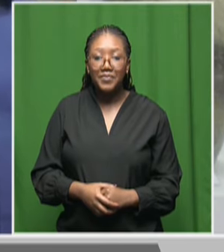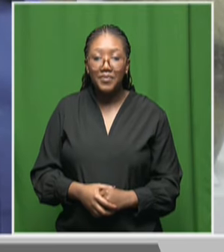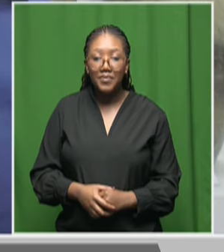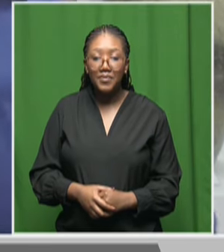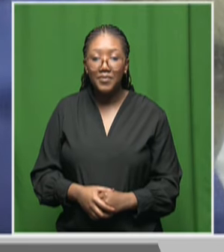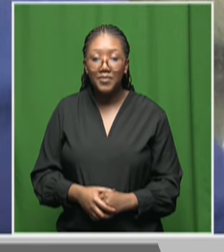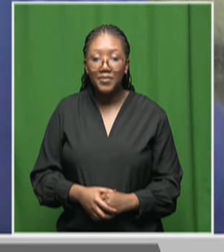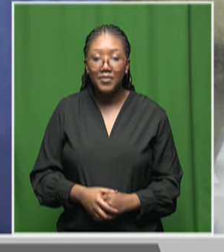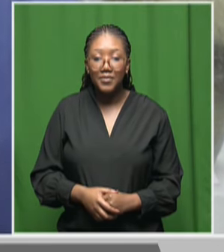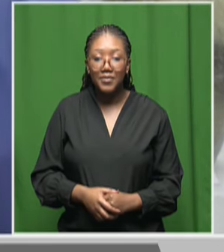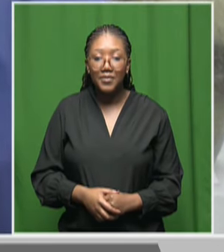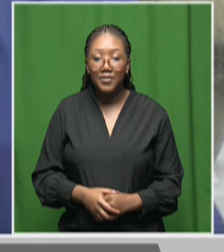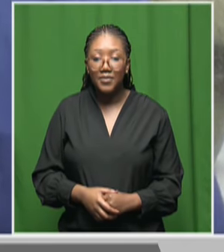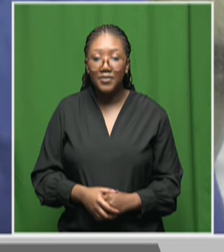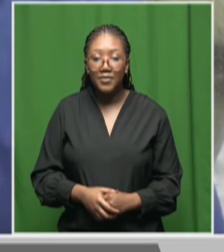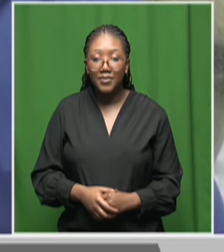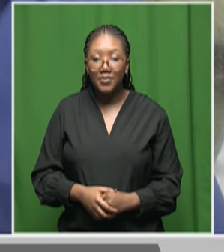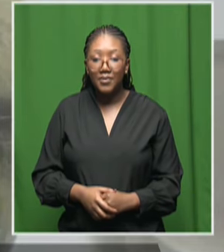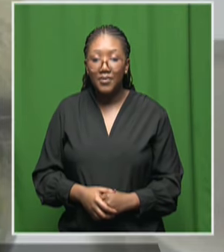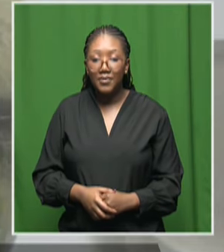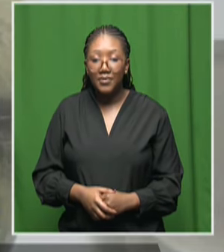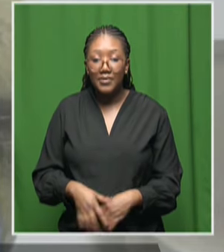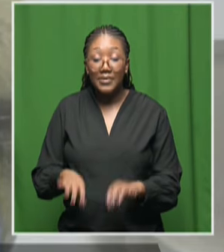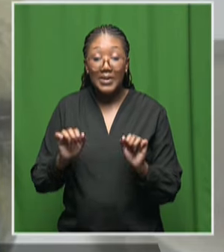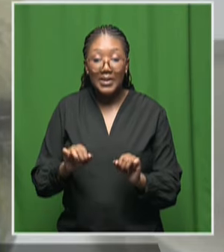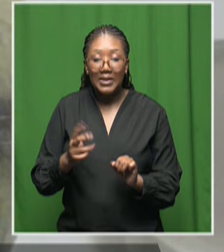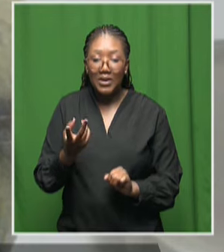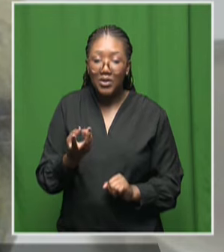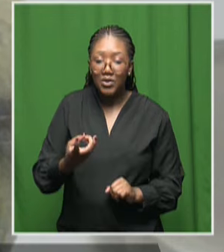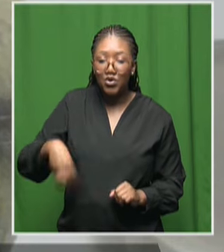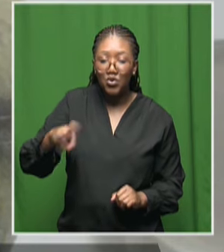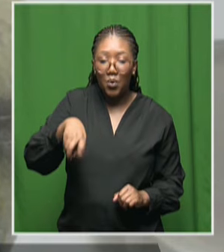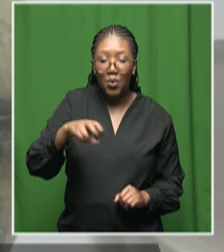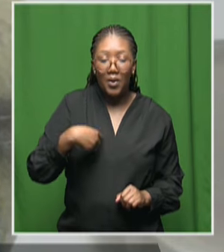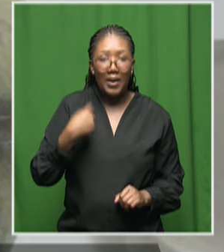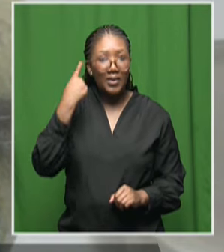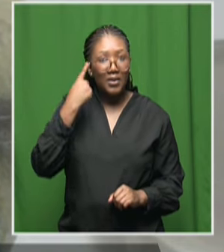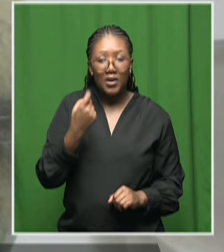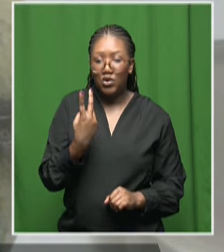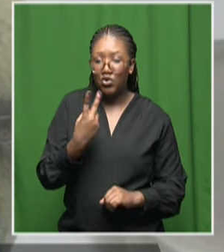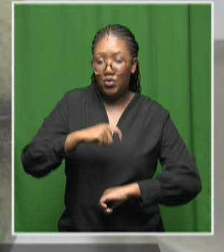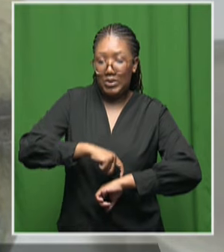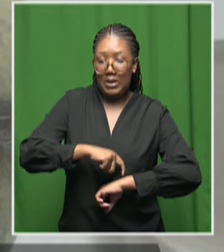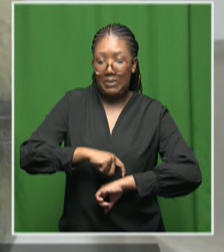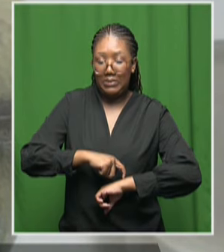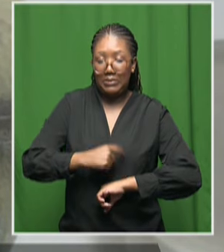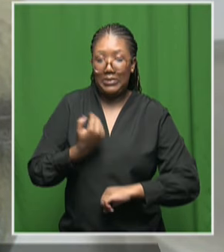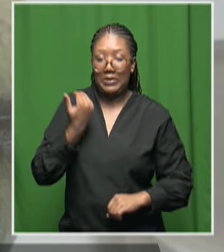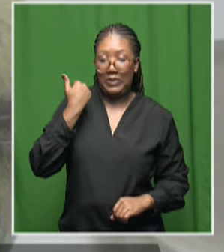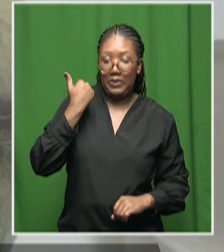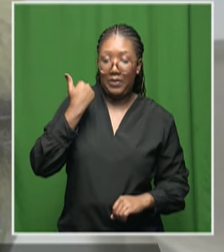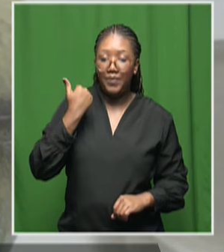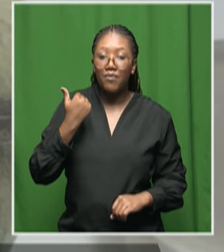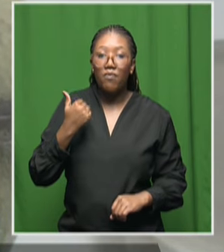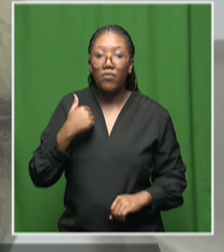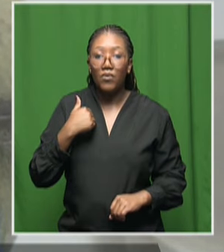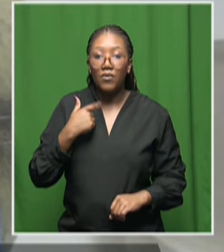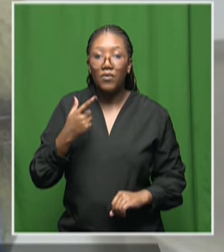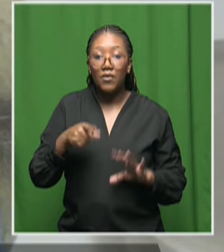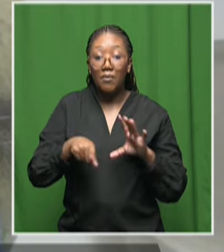So we have had the tour, I think 2 iterations ago, and we